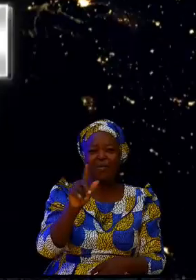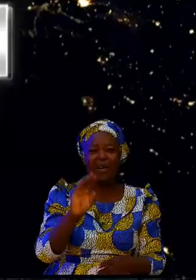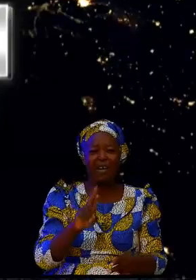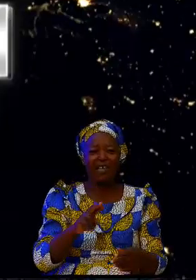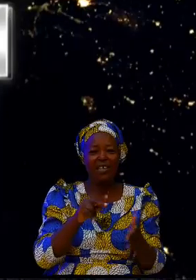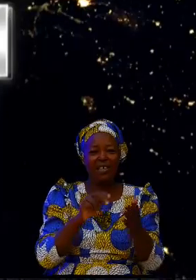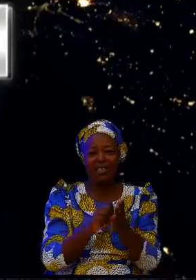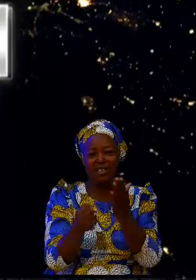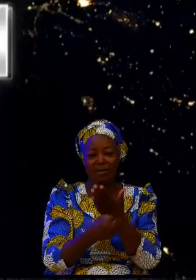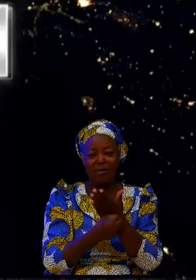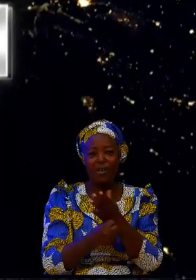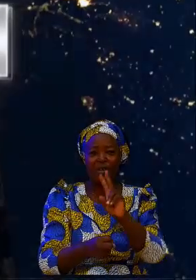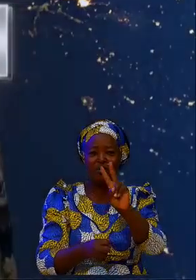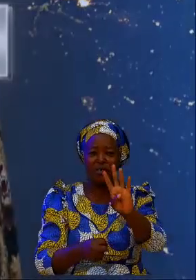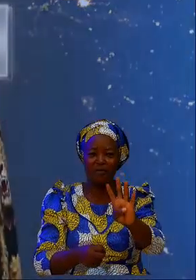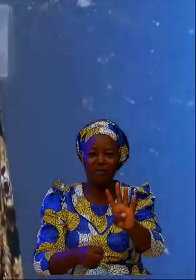from September